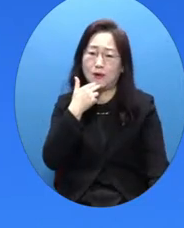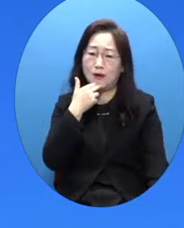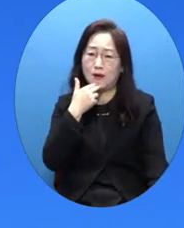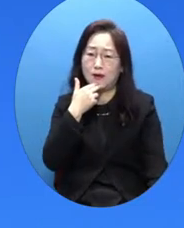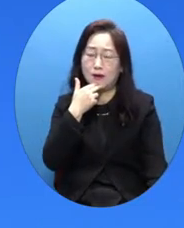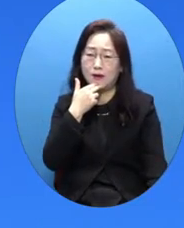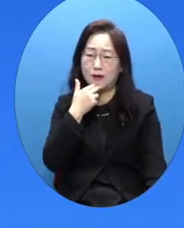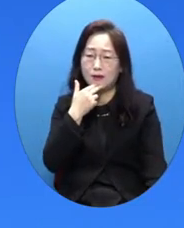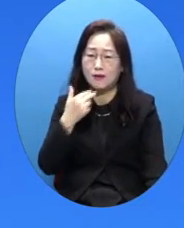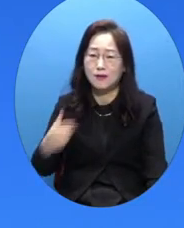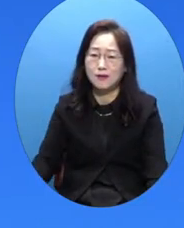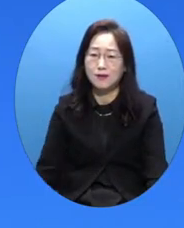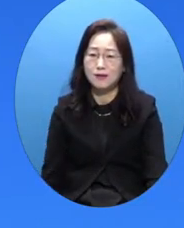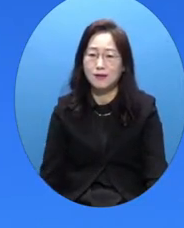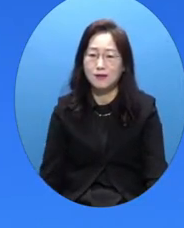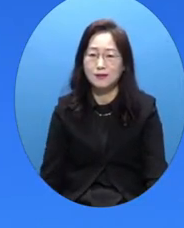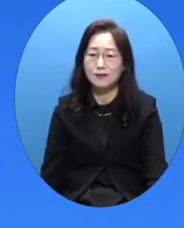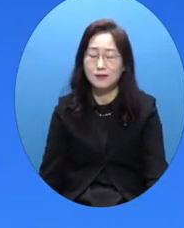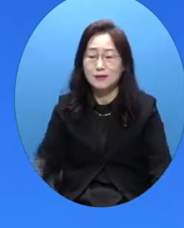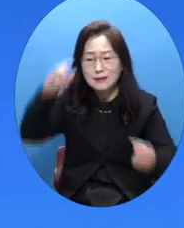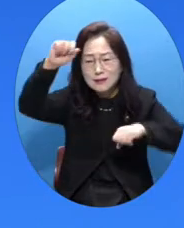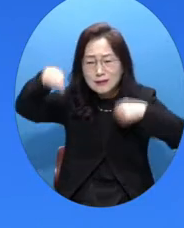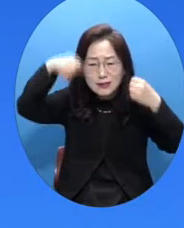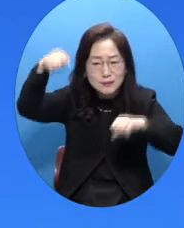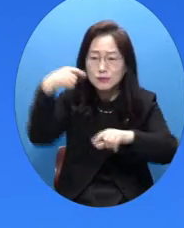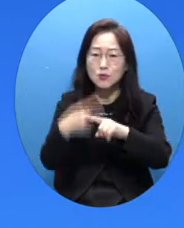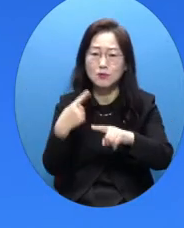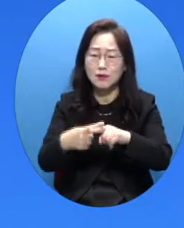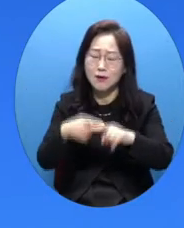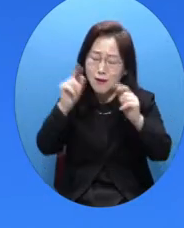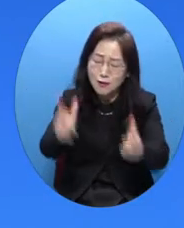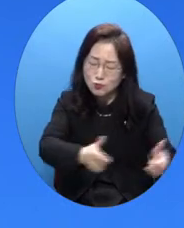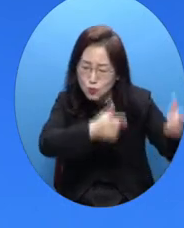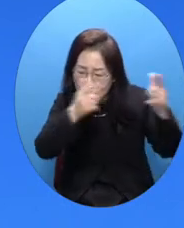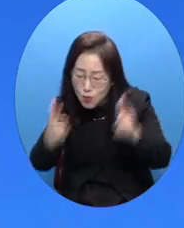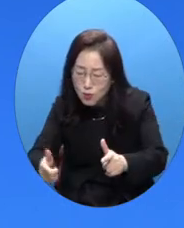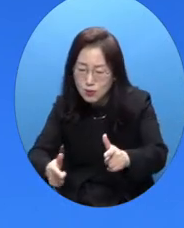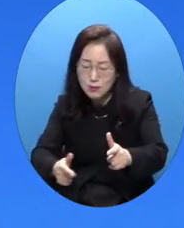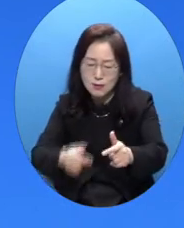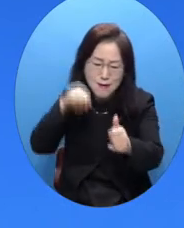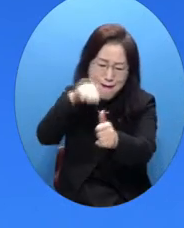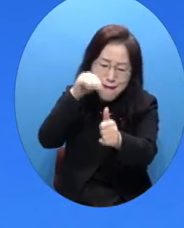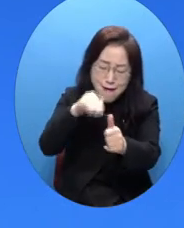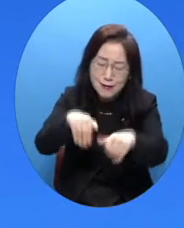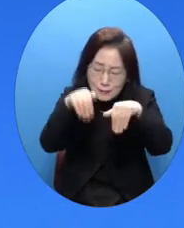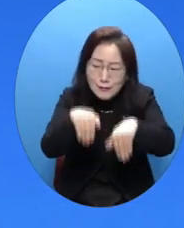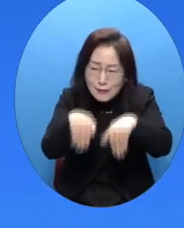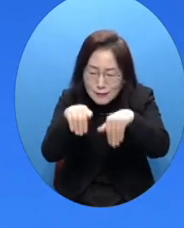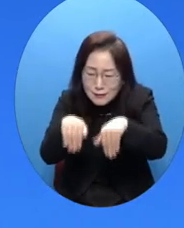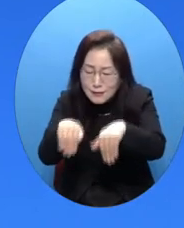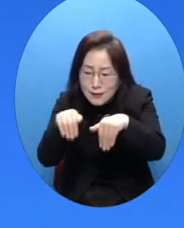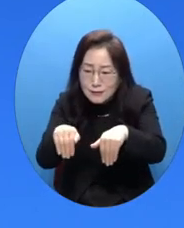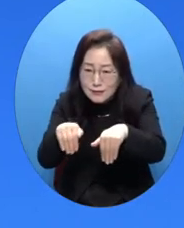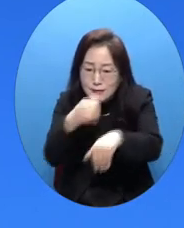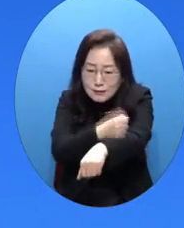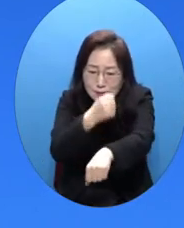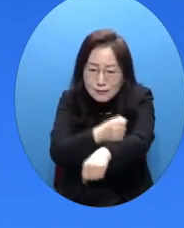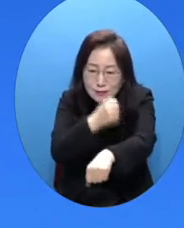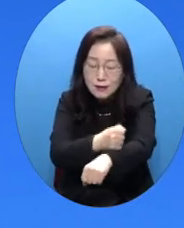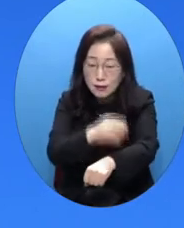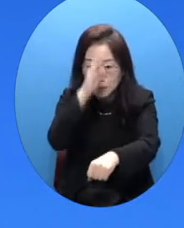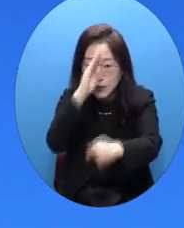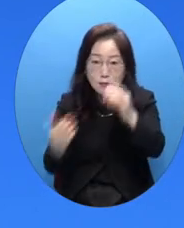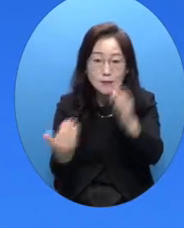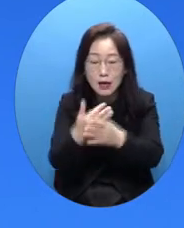slavery they didn't have a characteristic and they traded people traded slave like an animal they had to work all day long